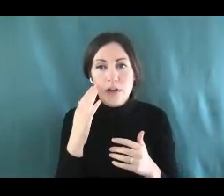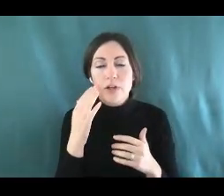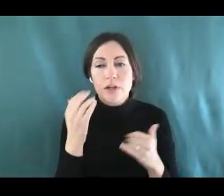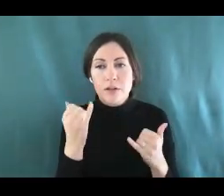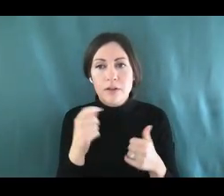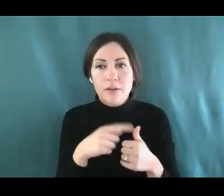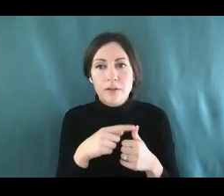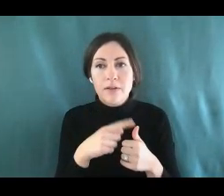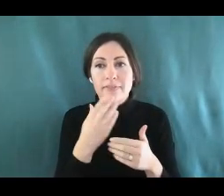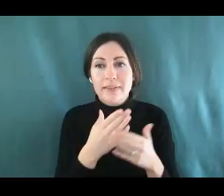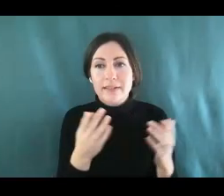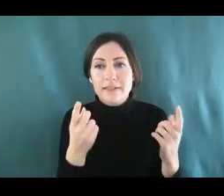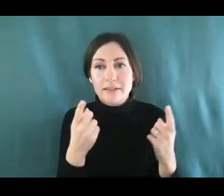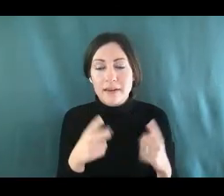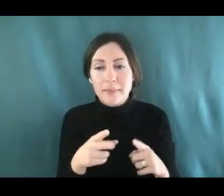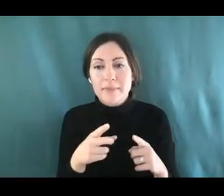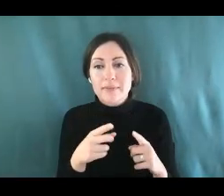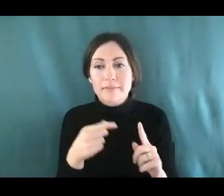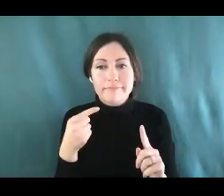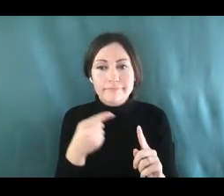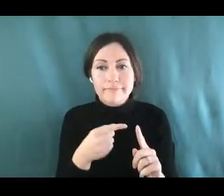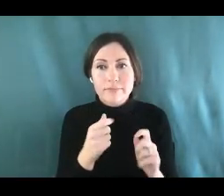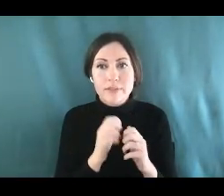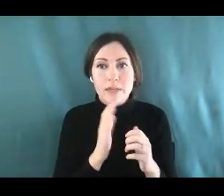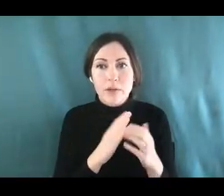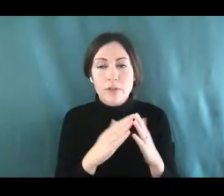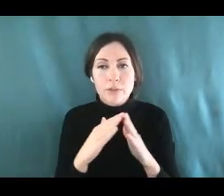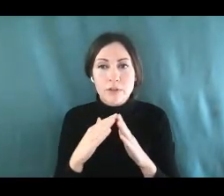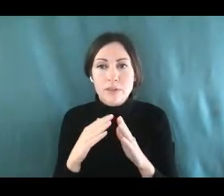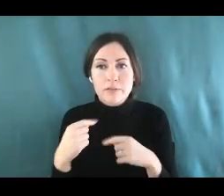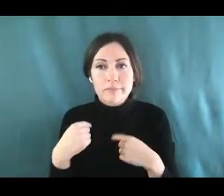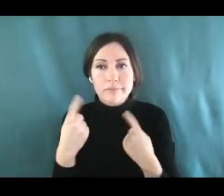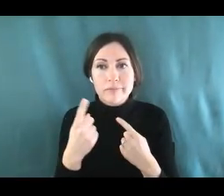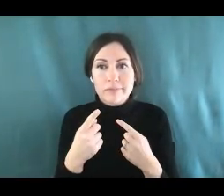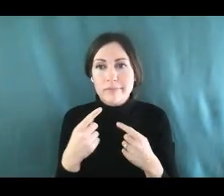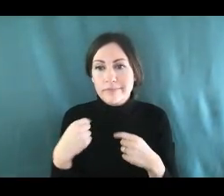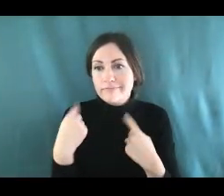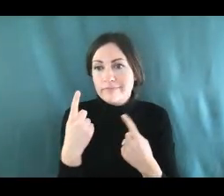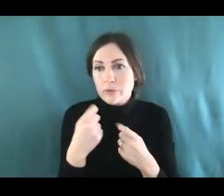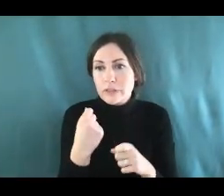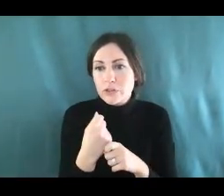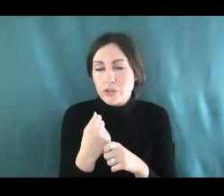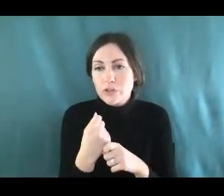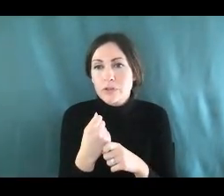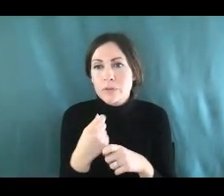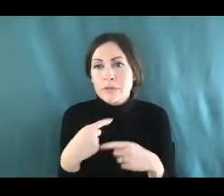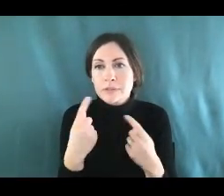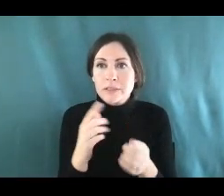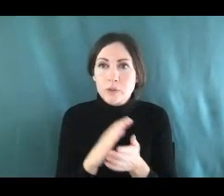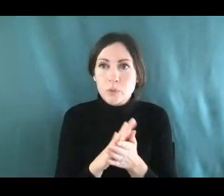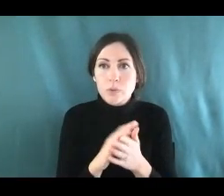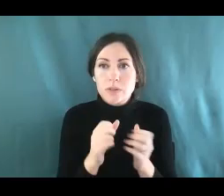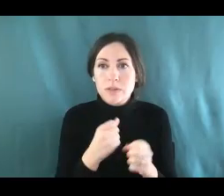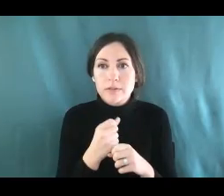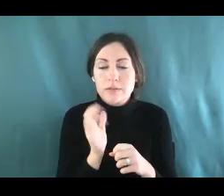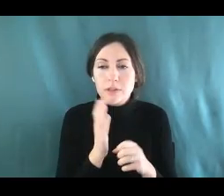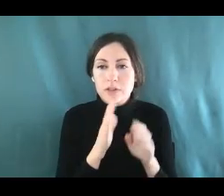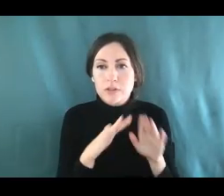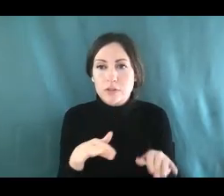the things that have happened, particularly in our communities over the last year or since the school year, of our children